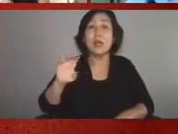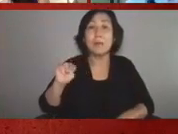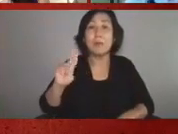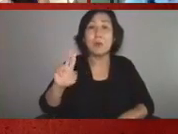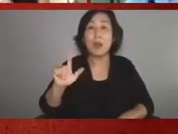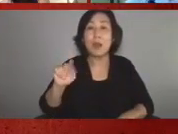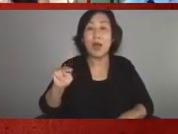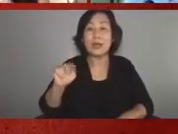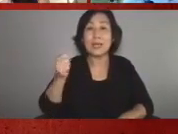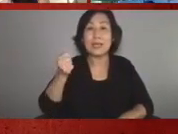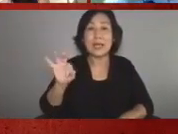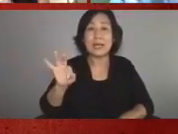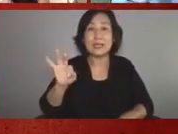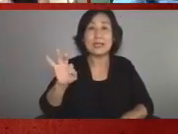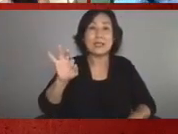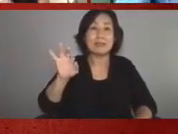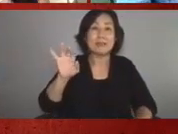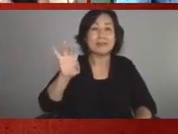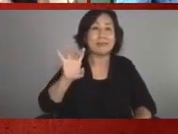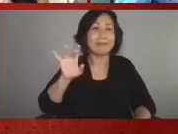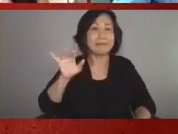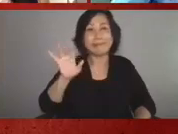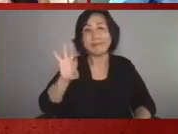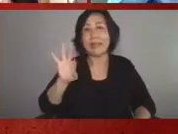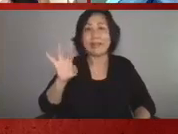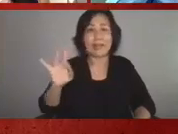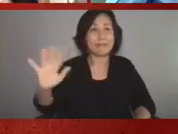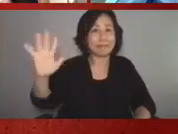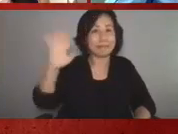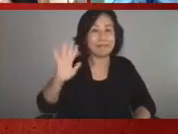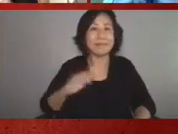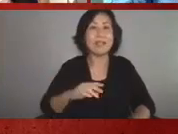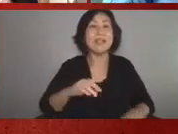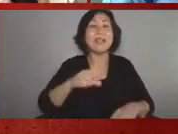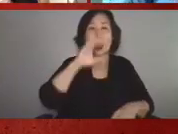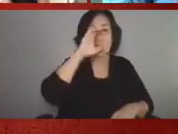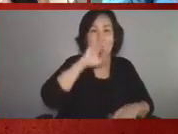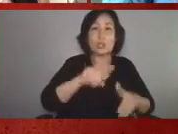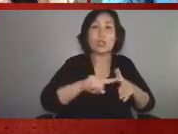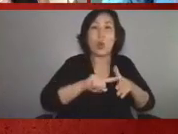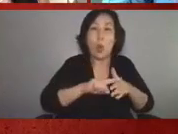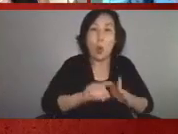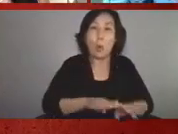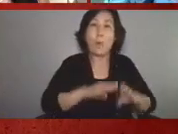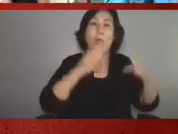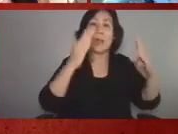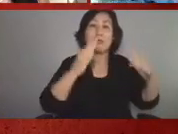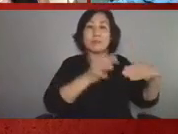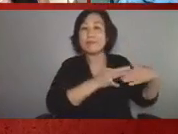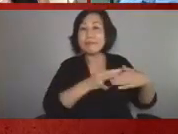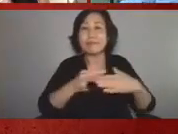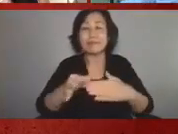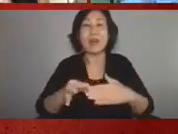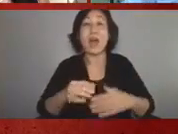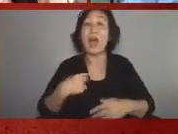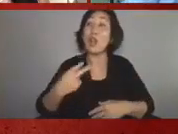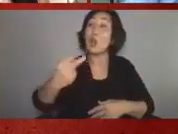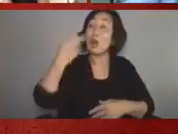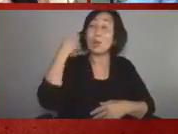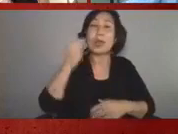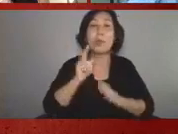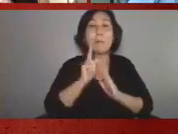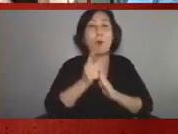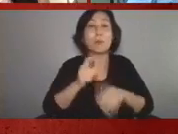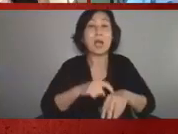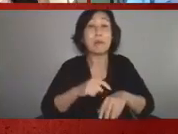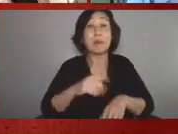kind of just paved this. You know, I look at it now as a moment in time. You know, back then I kind of was just like,